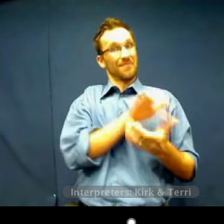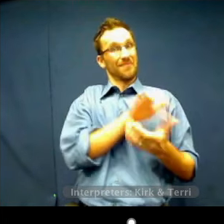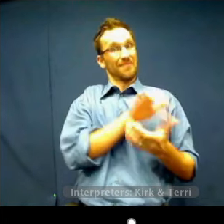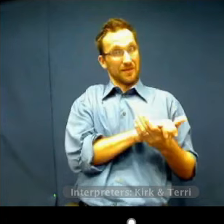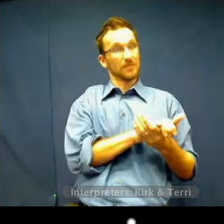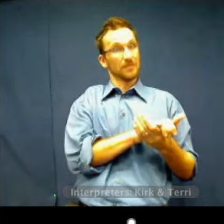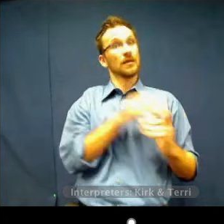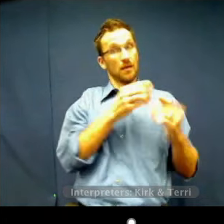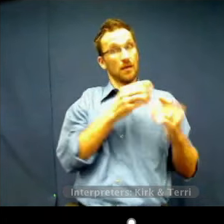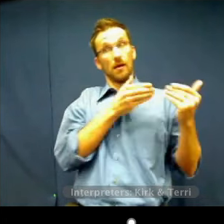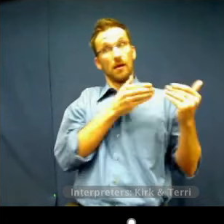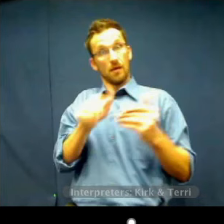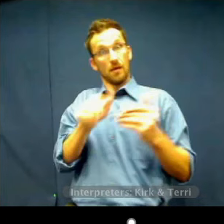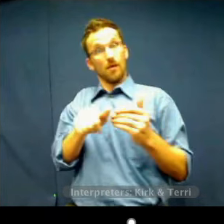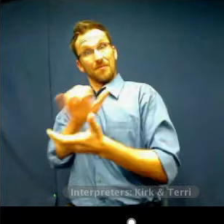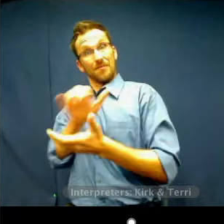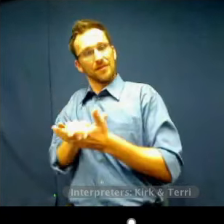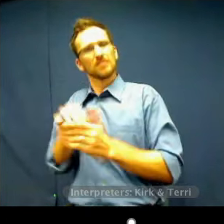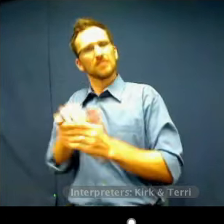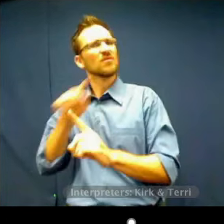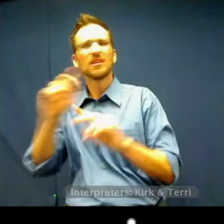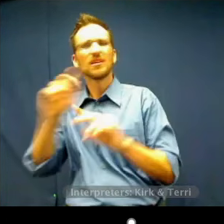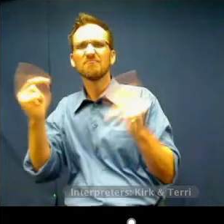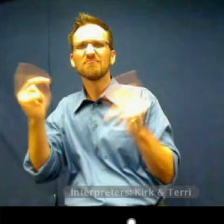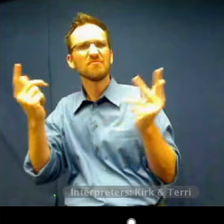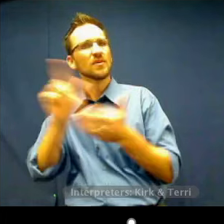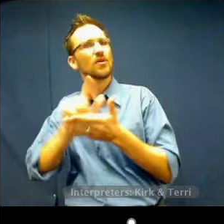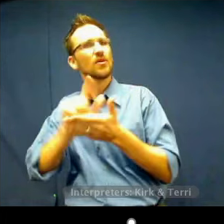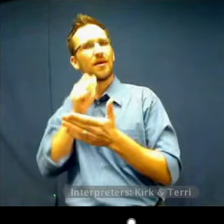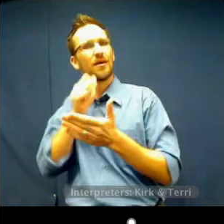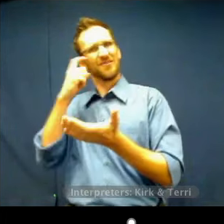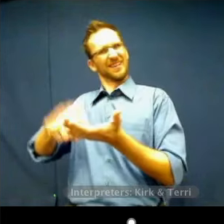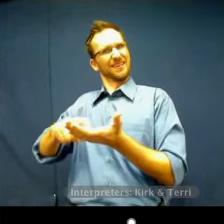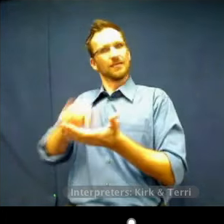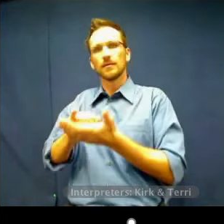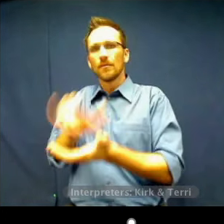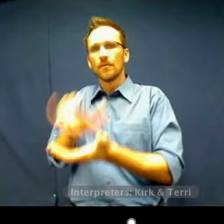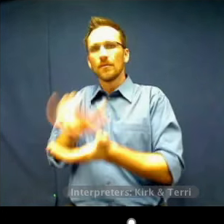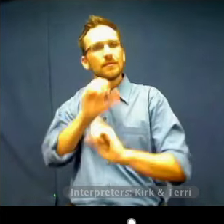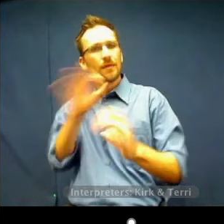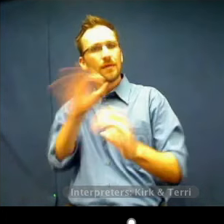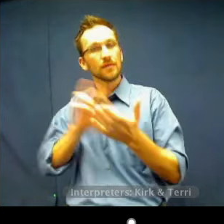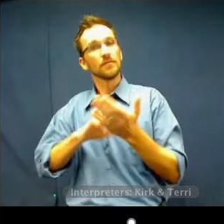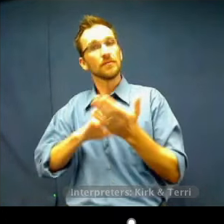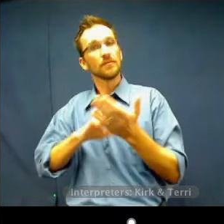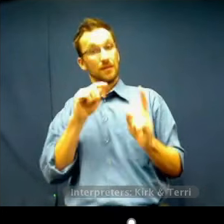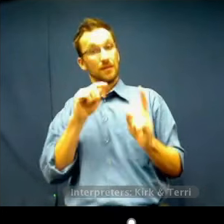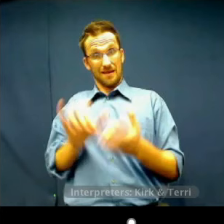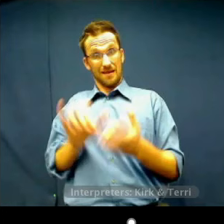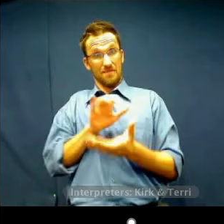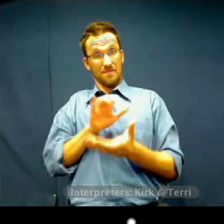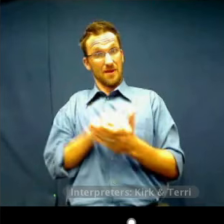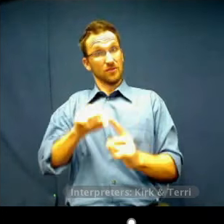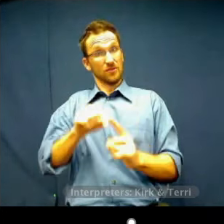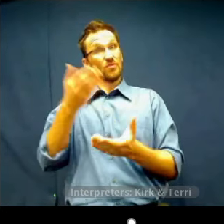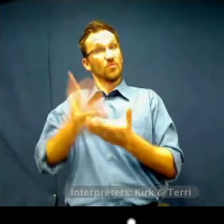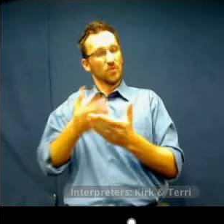law. Those are, or that it was somehow entered into with severe or provable